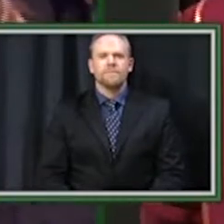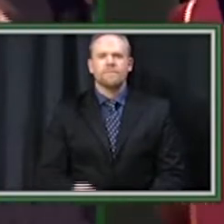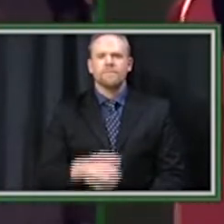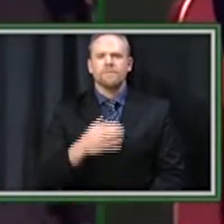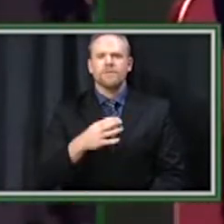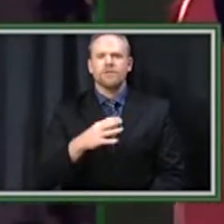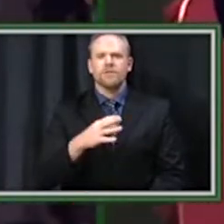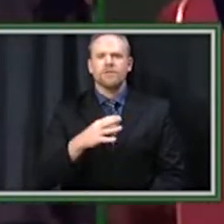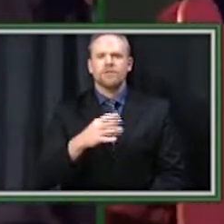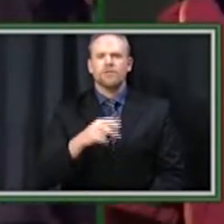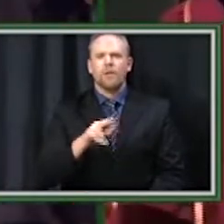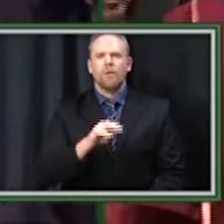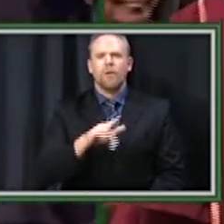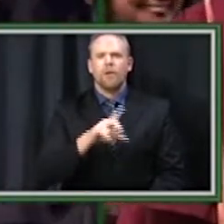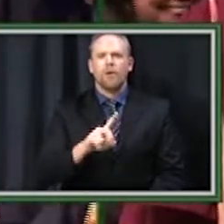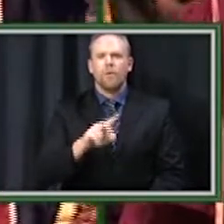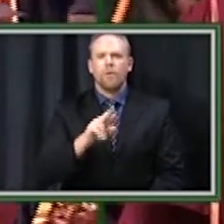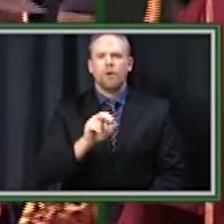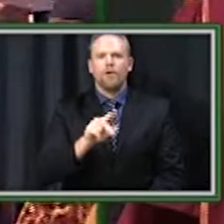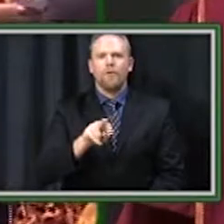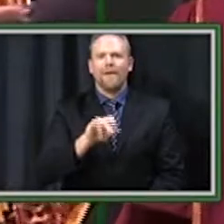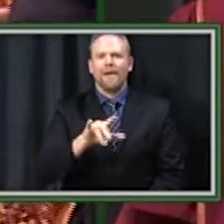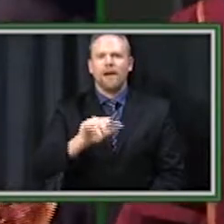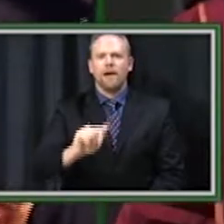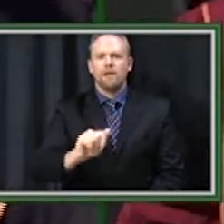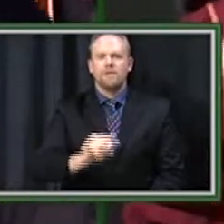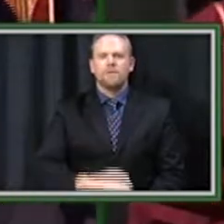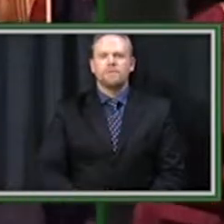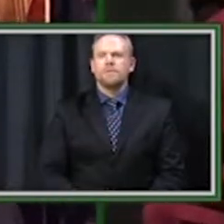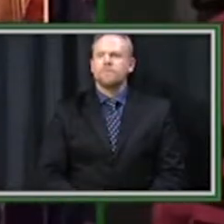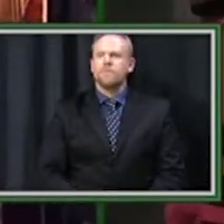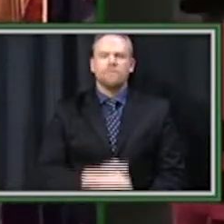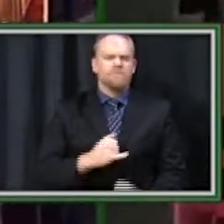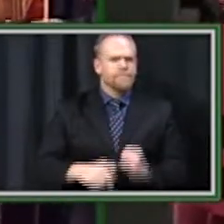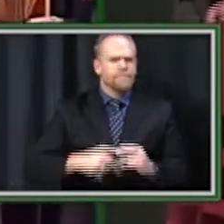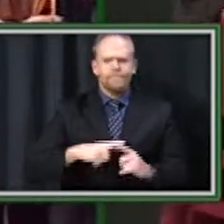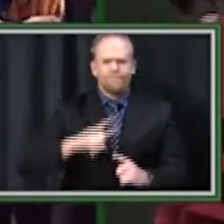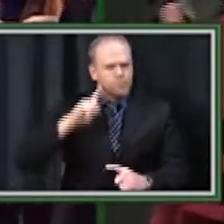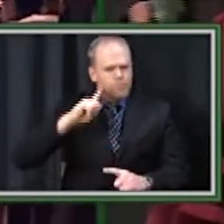Gerald Rodia. Allison Fulweiler.